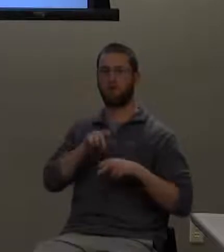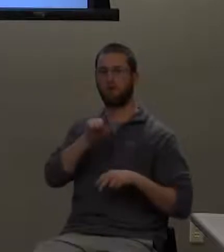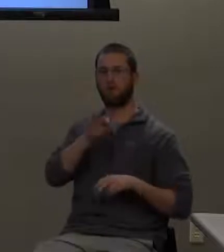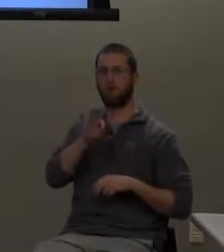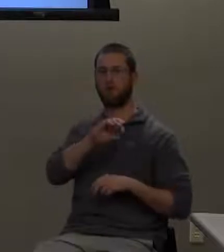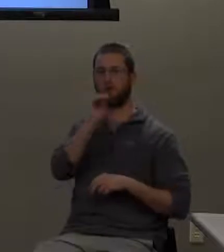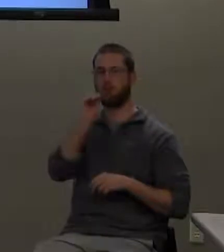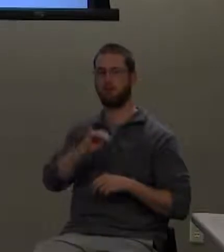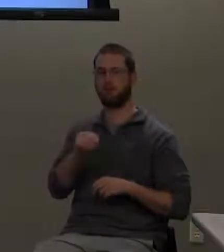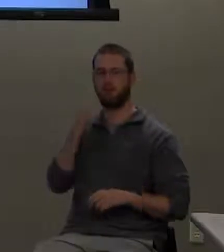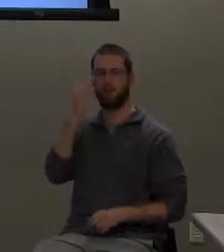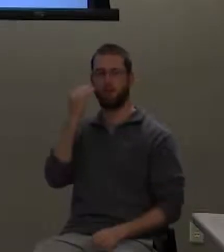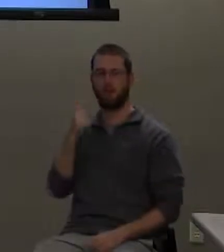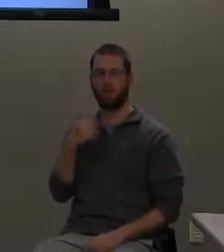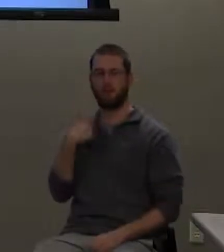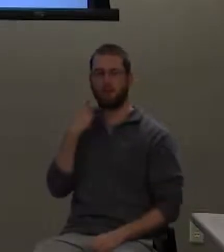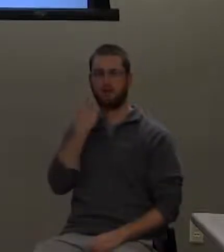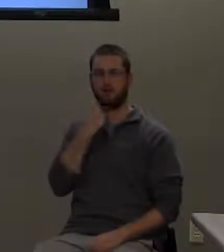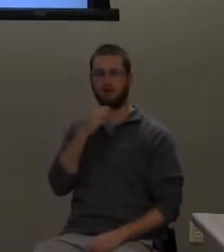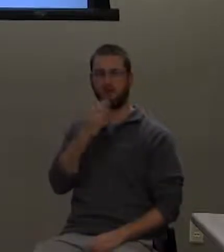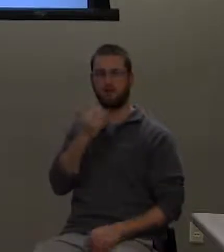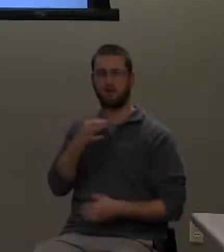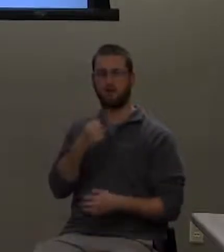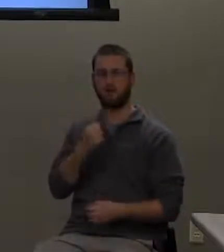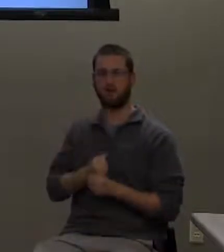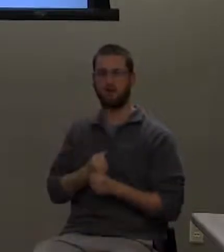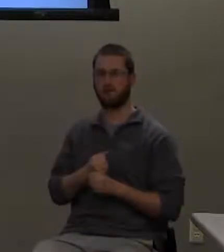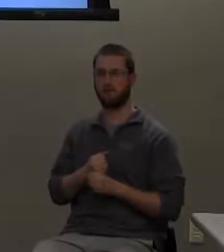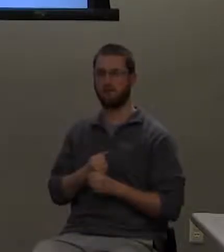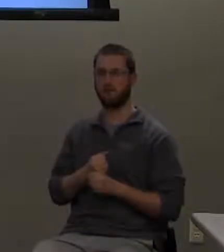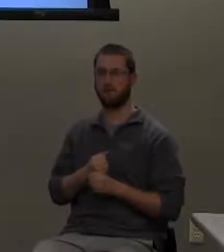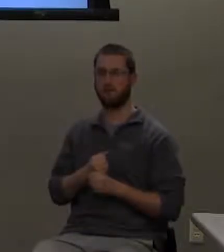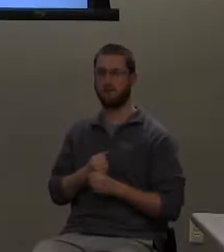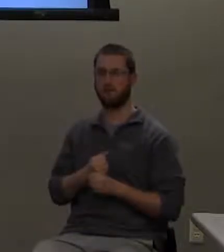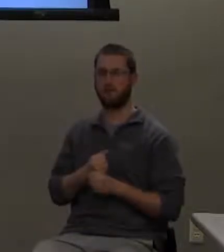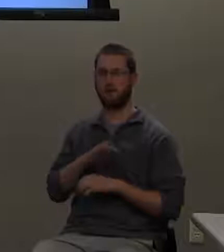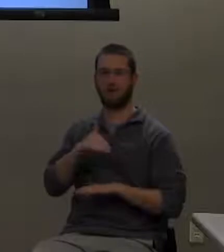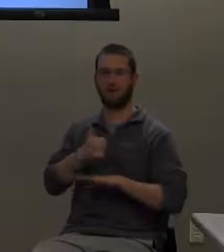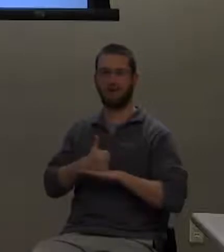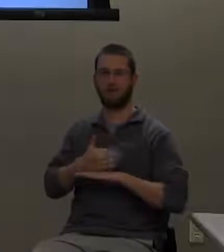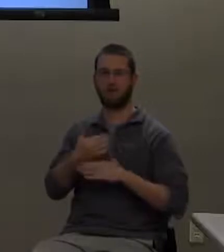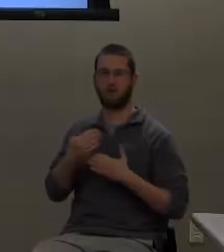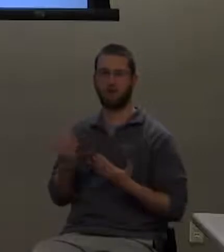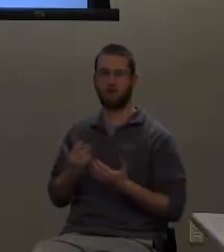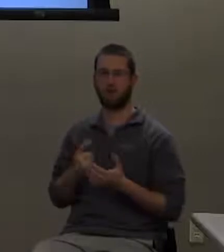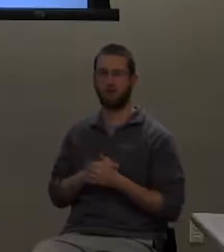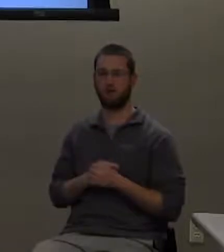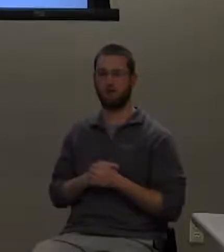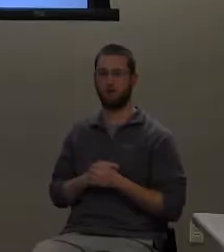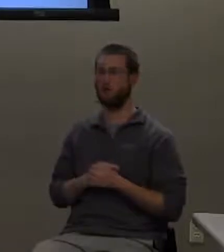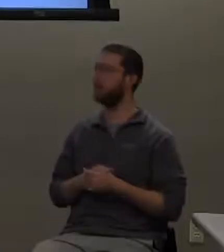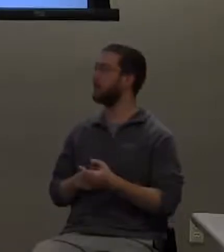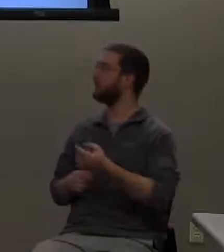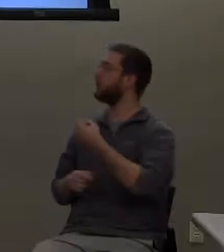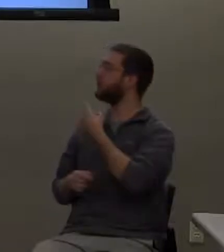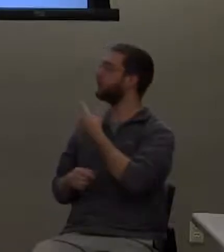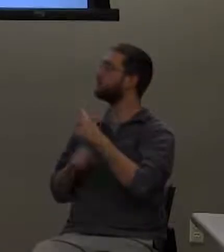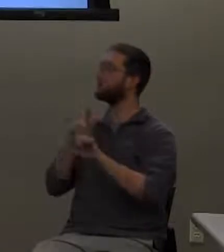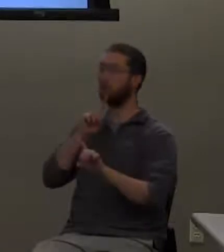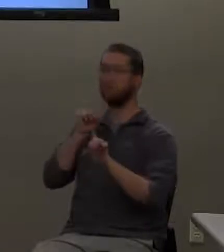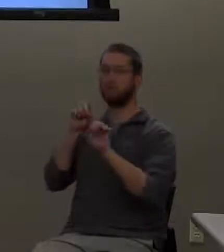29% the last 15 years? I would say... What do you base that on? This is the responses that came